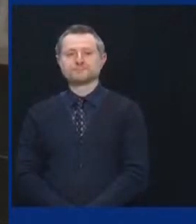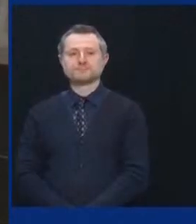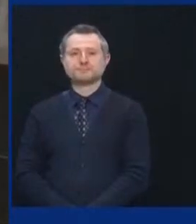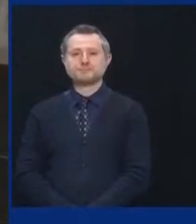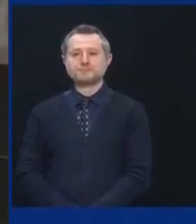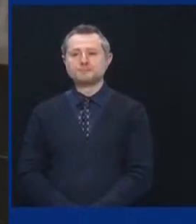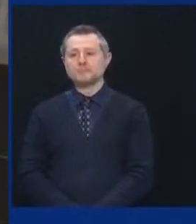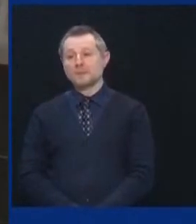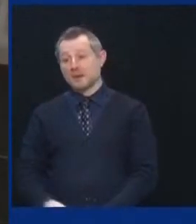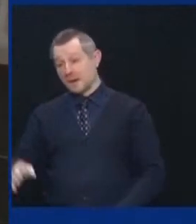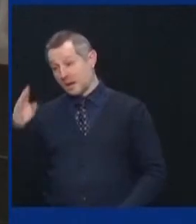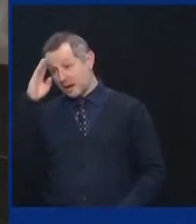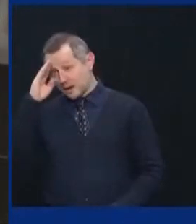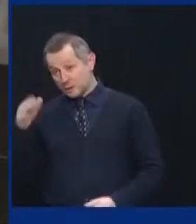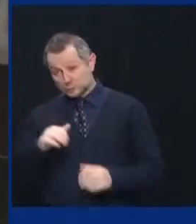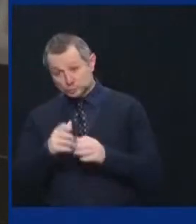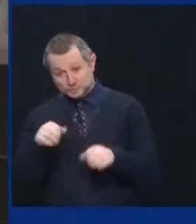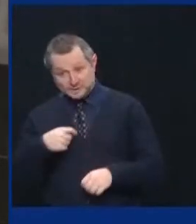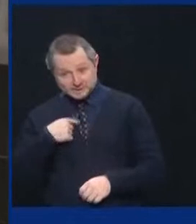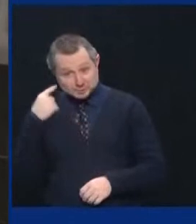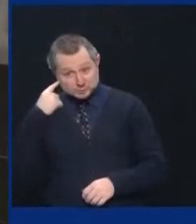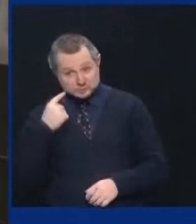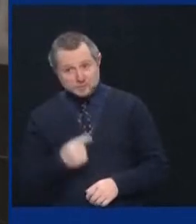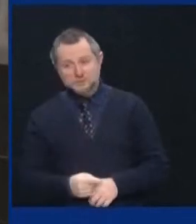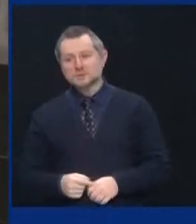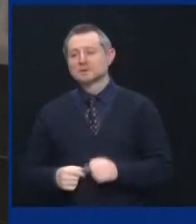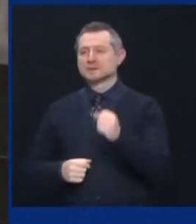Hey, Governor, how are you? Can you hear me? Yes.